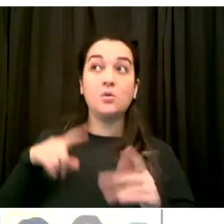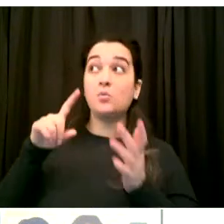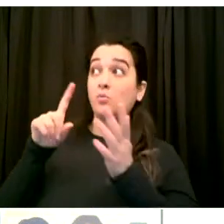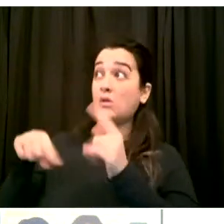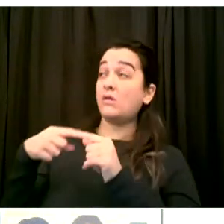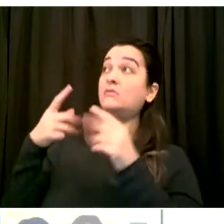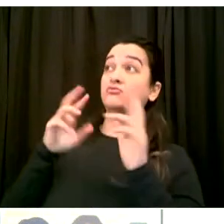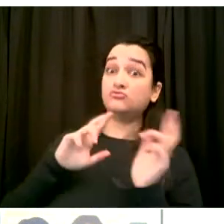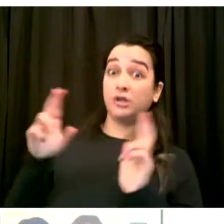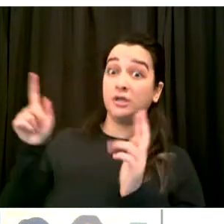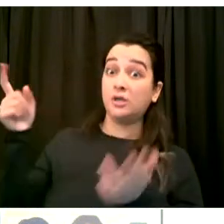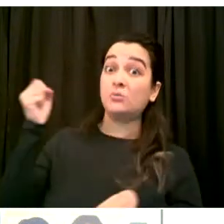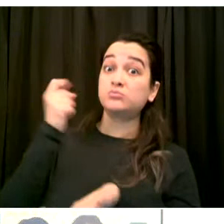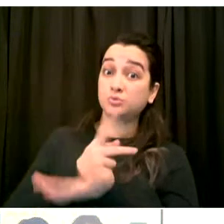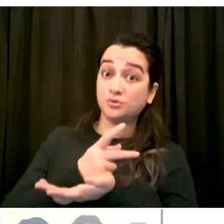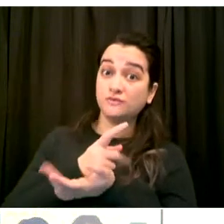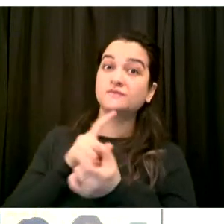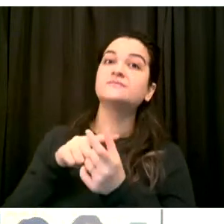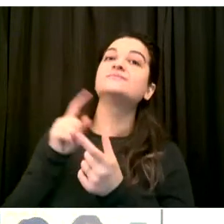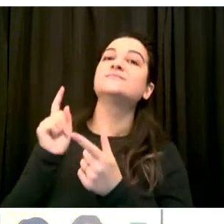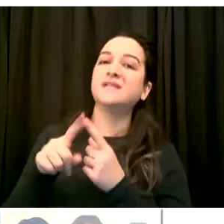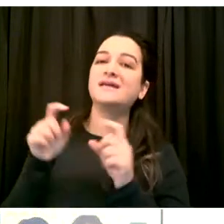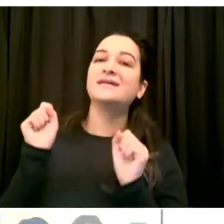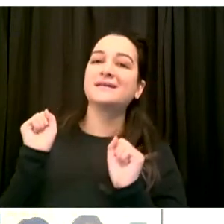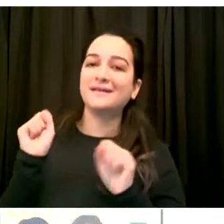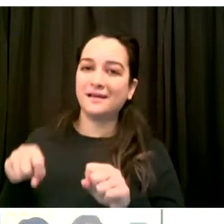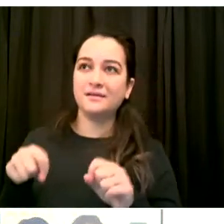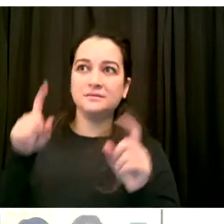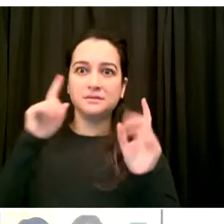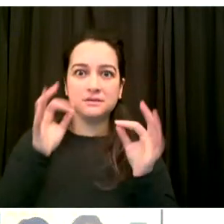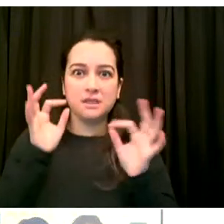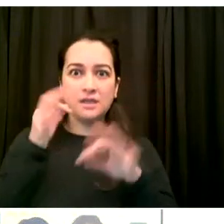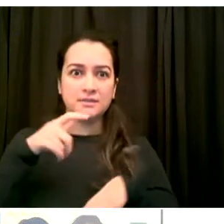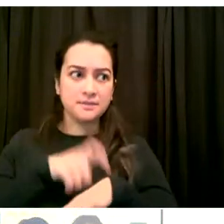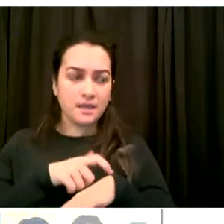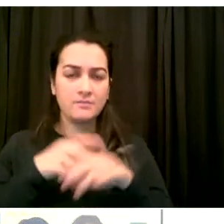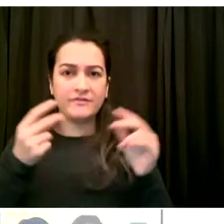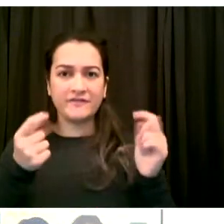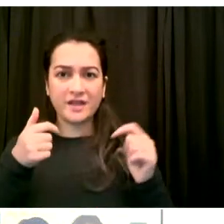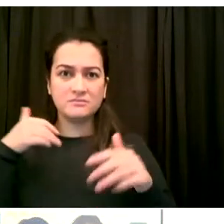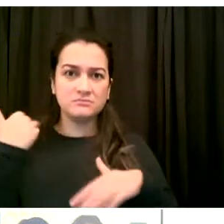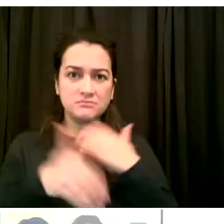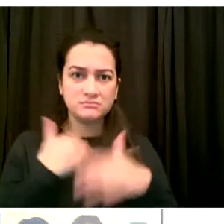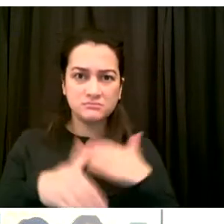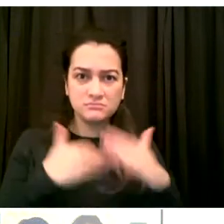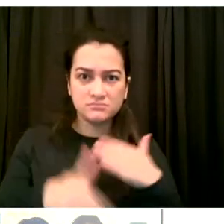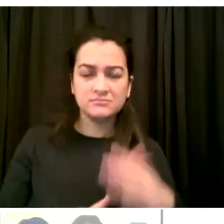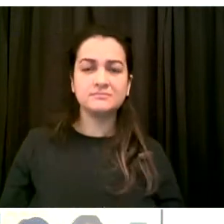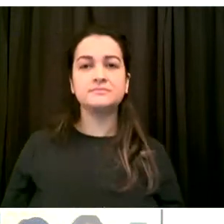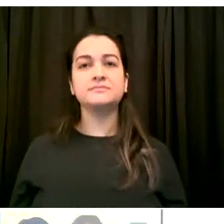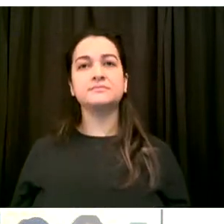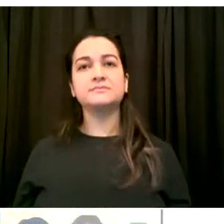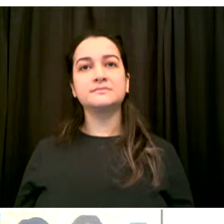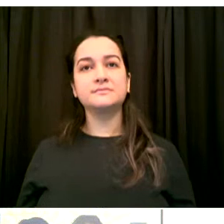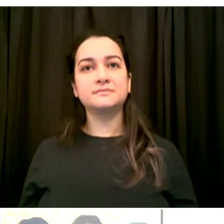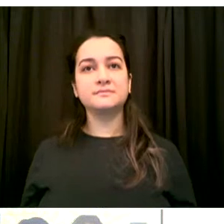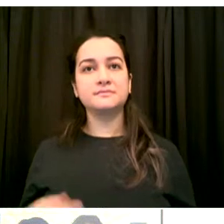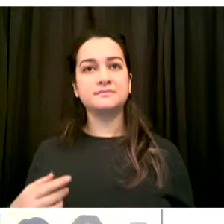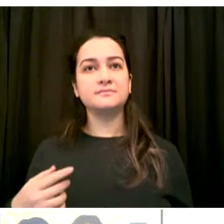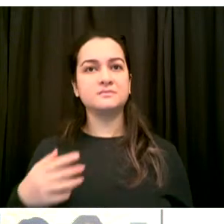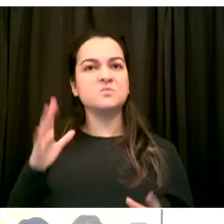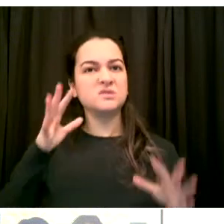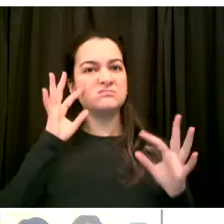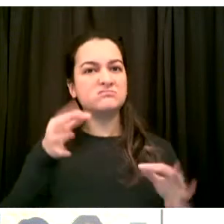to the Food and Drug Administration. So once we bring those two halves together, we will be ready to very